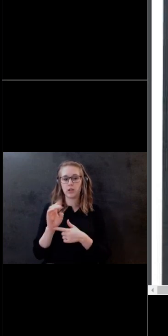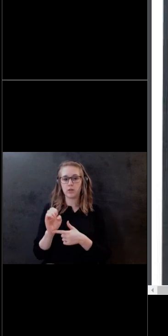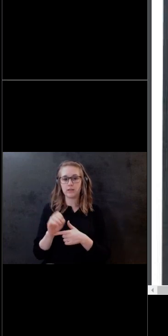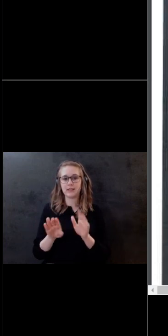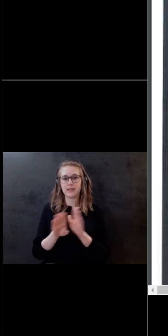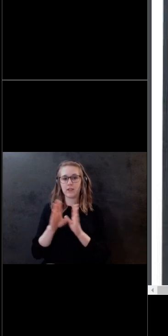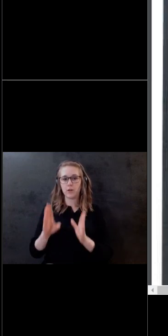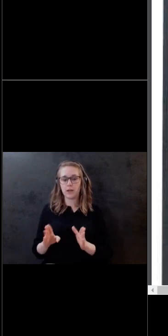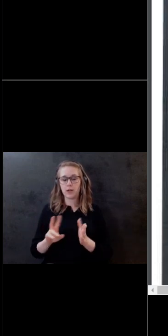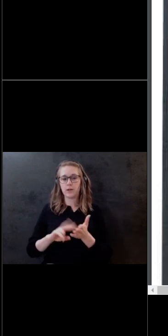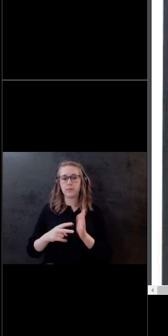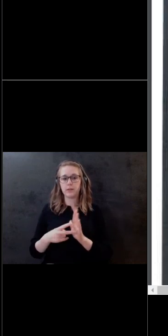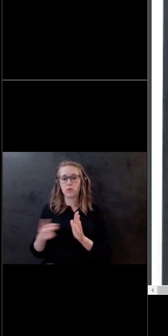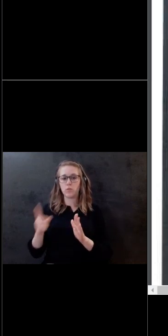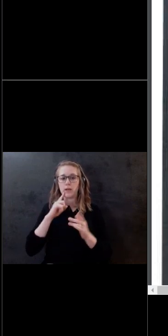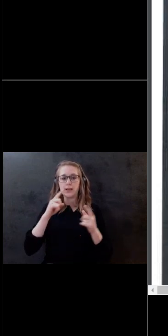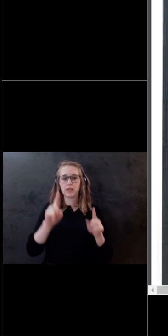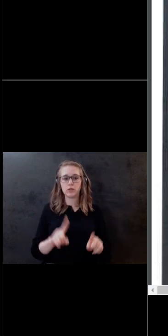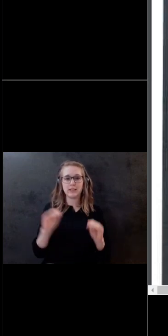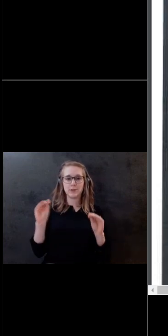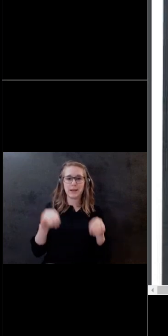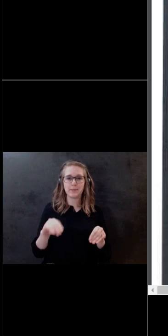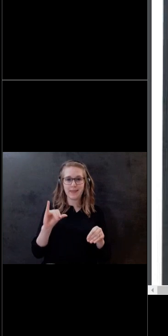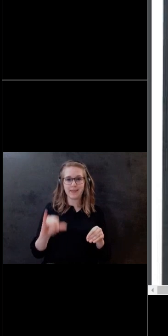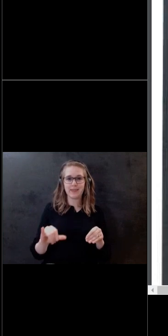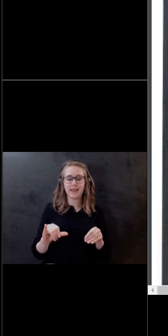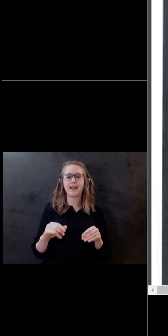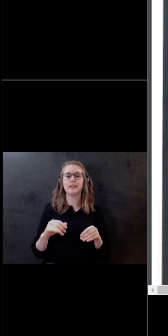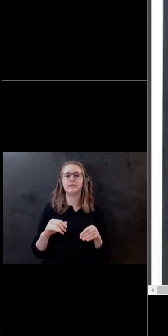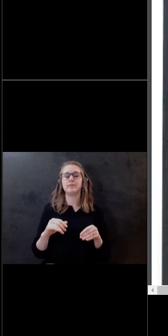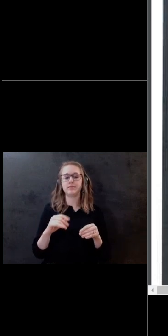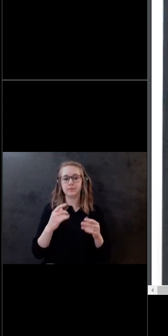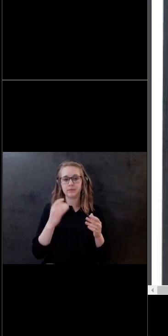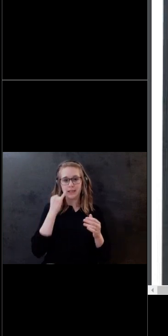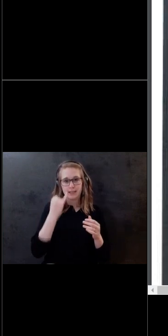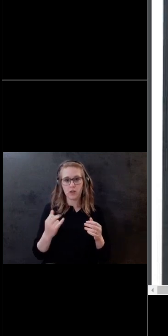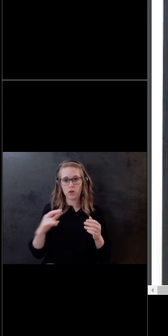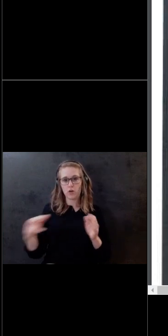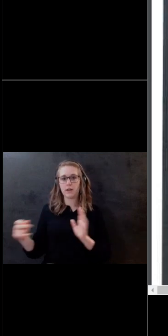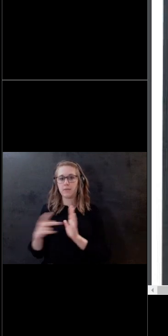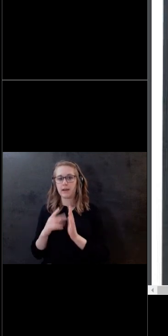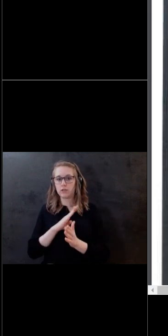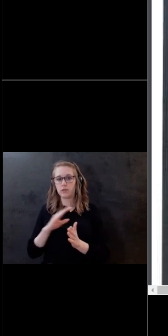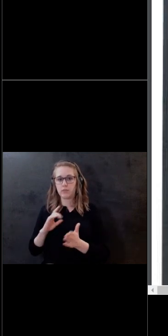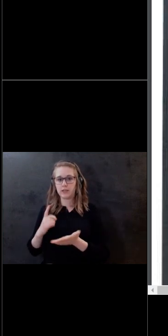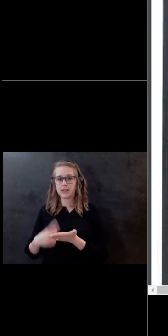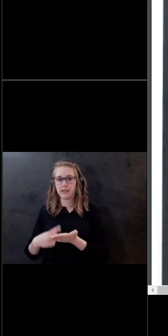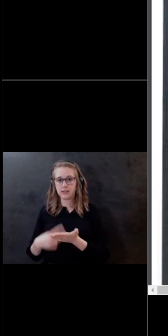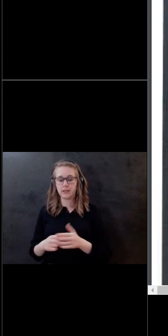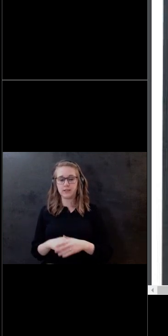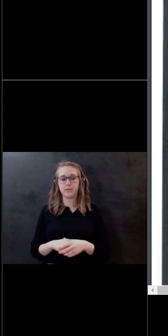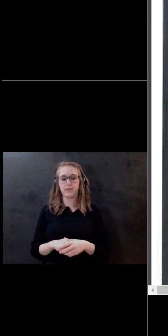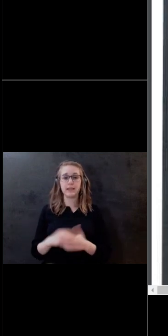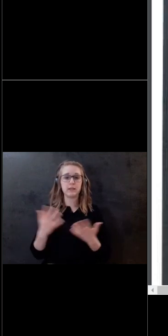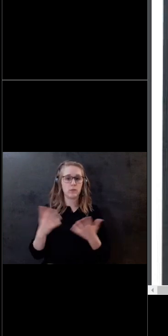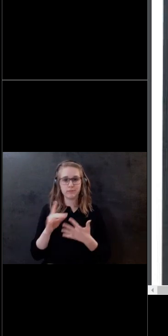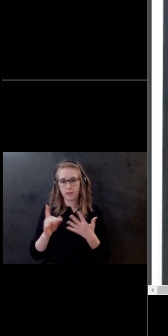point will either agree to implement that maximized public parking or come back to the board to discuss it and see what the options